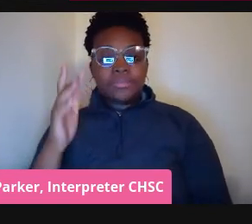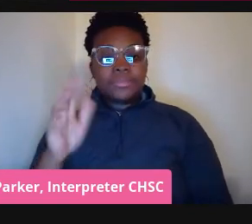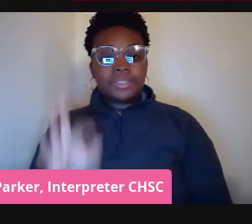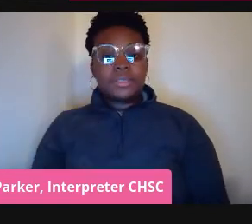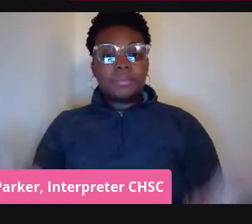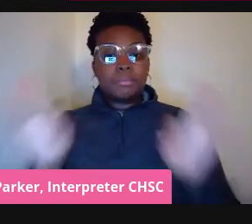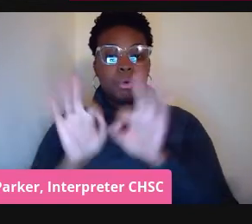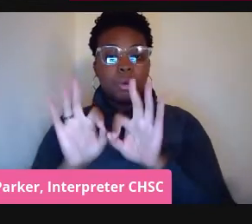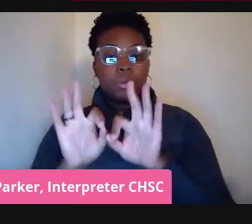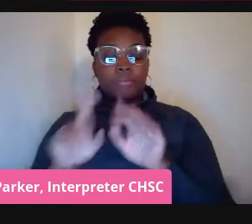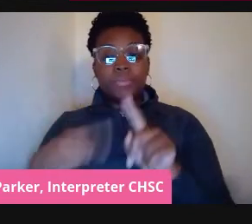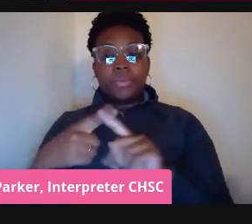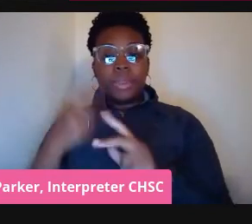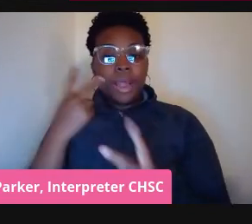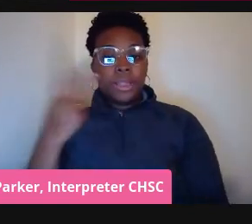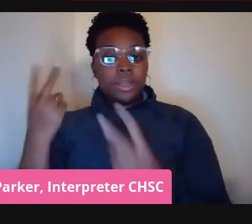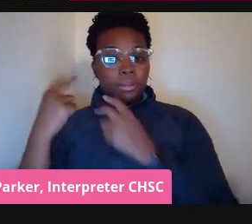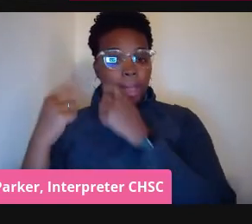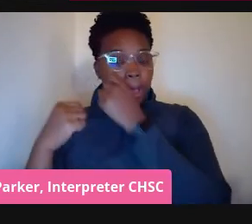when I think back to